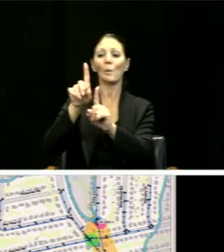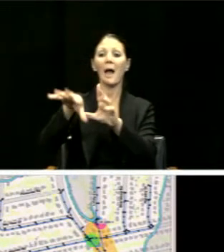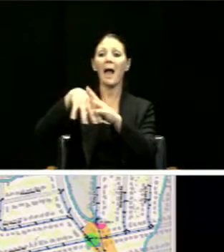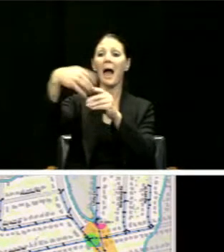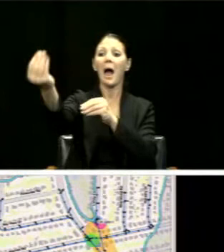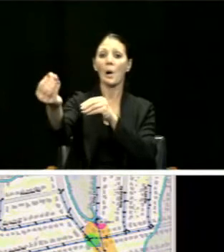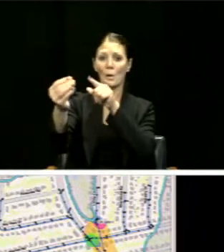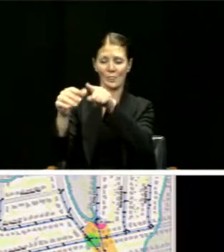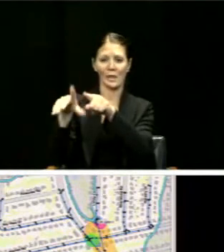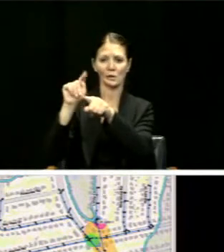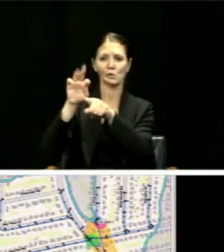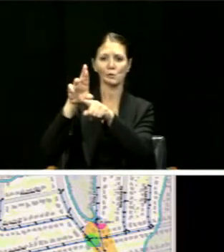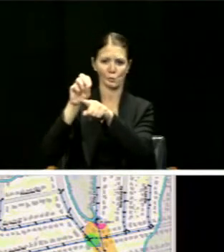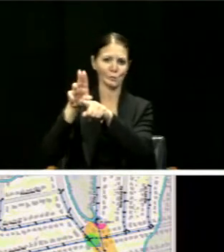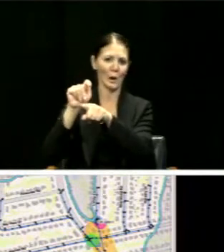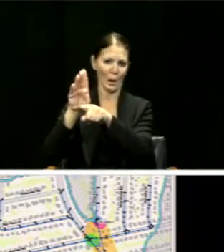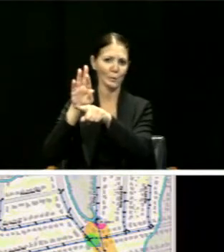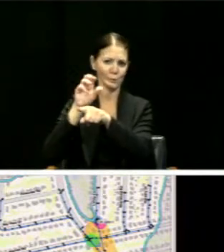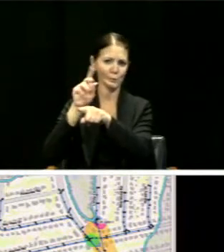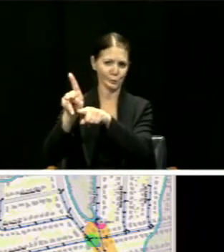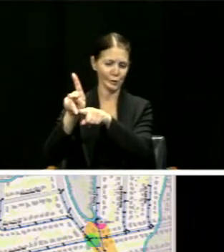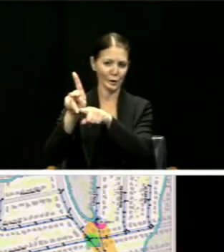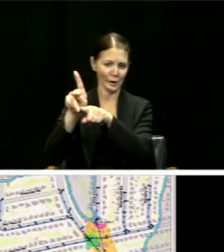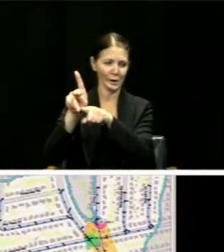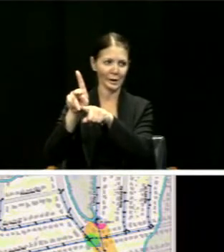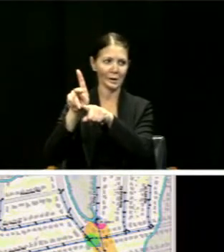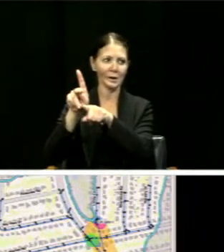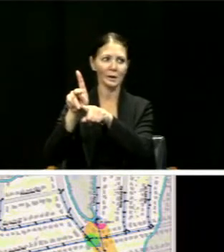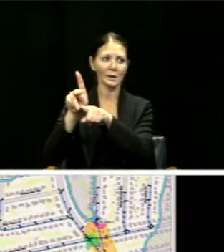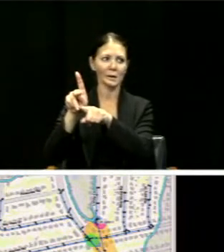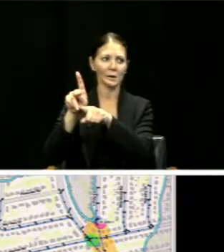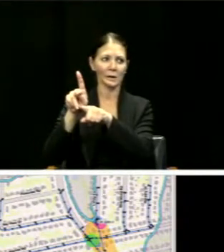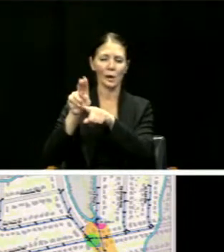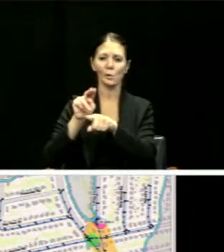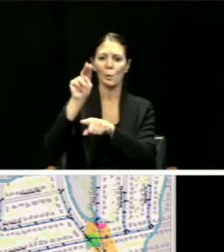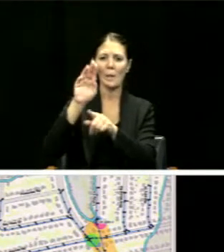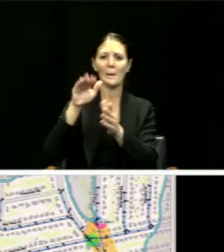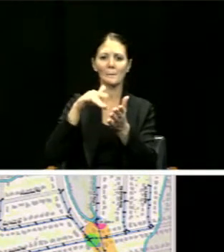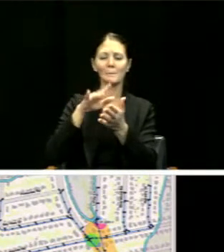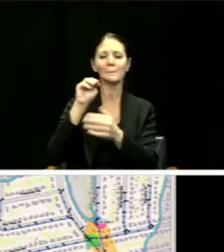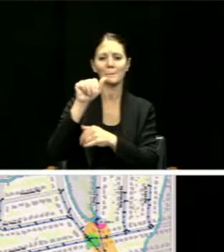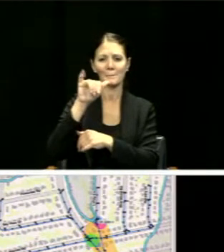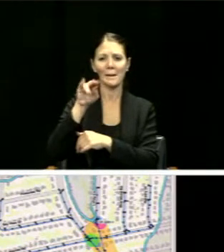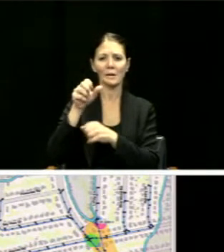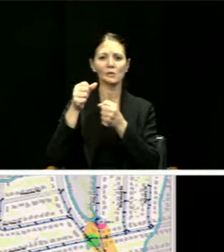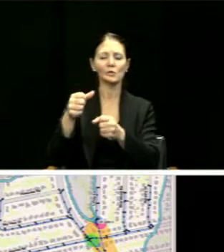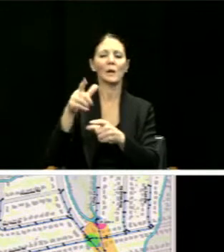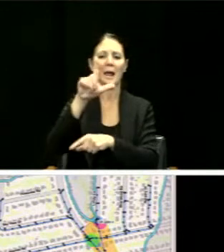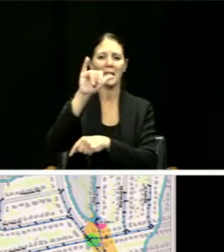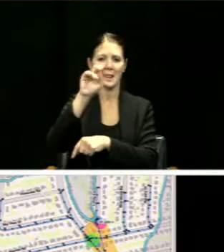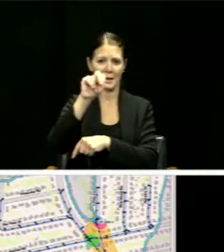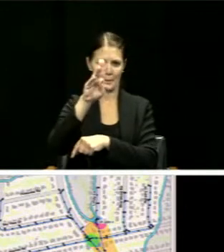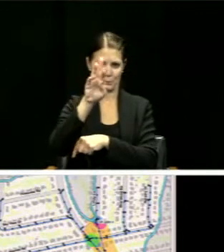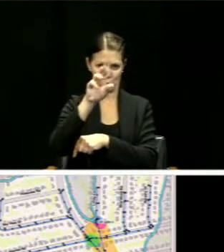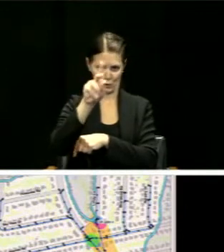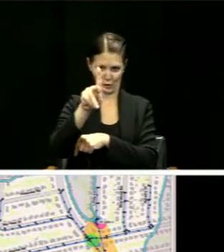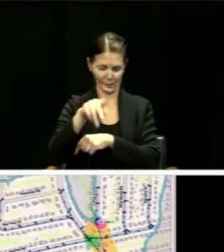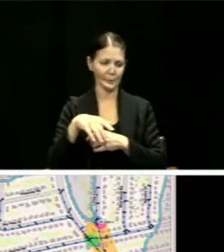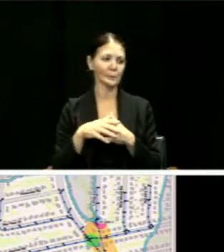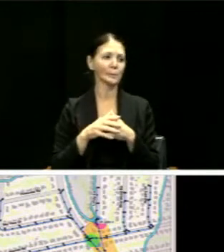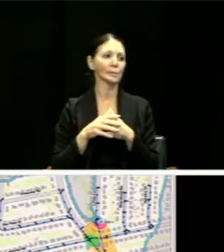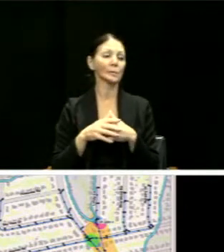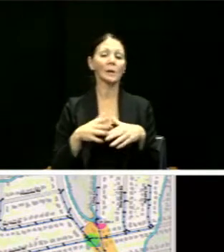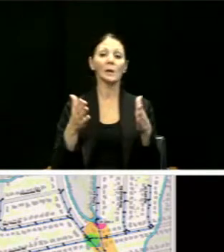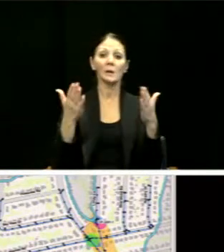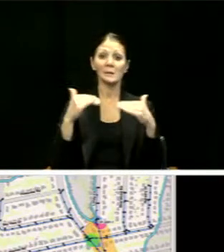is at Trout Brook and the North Main Street at Lynbrook. And then there's a